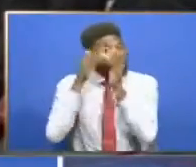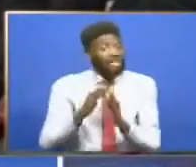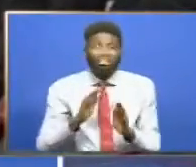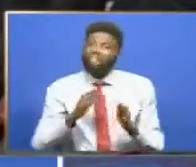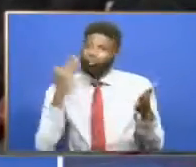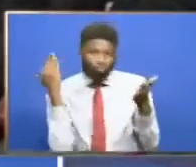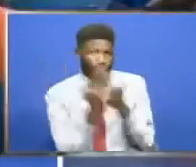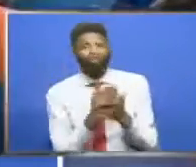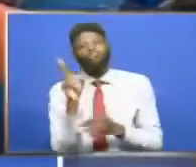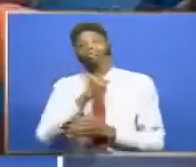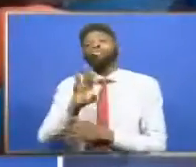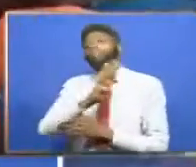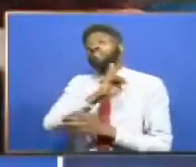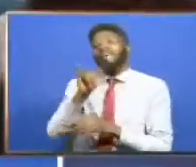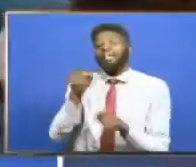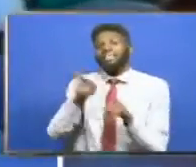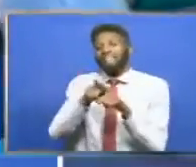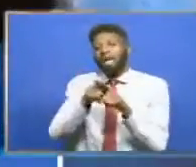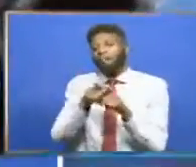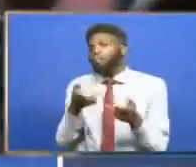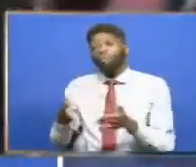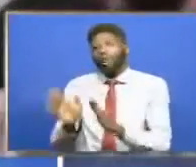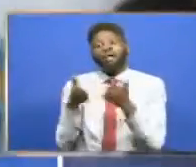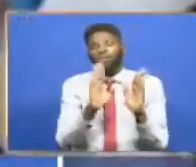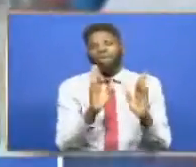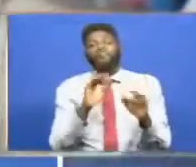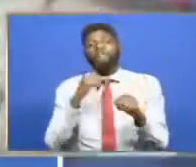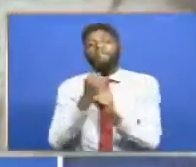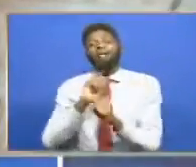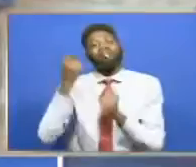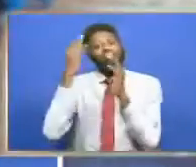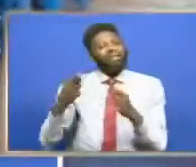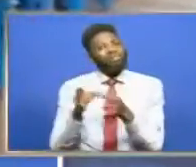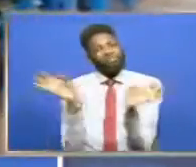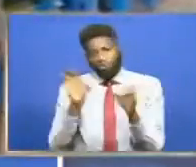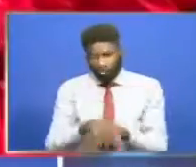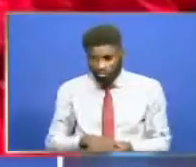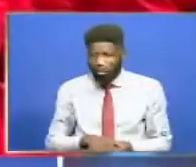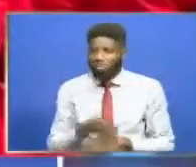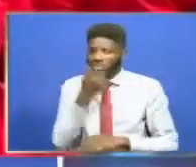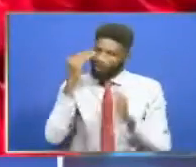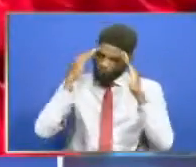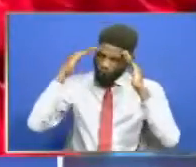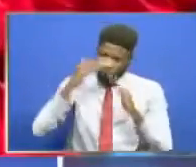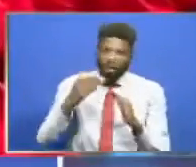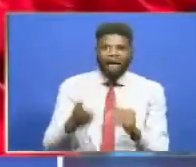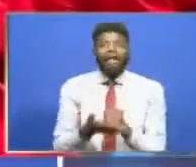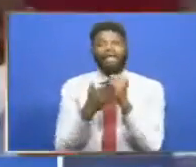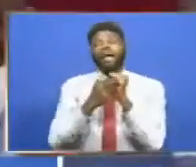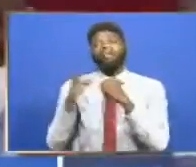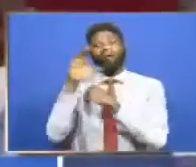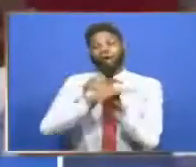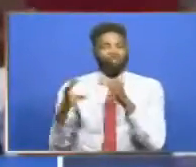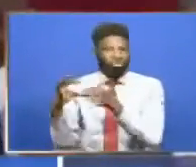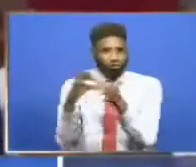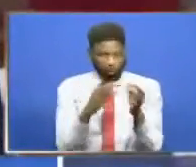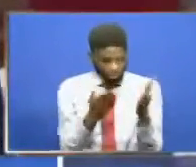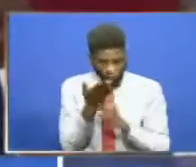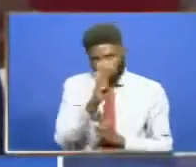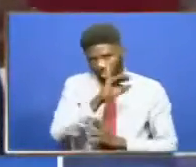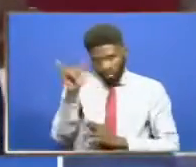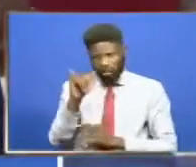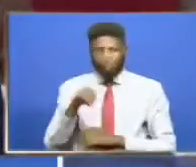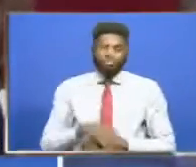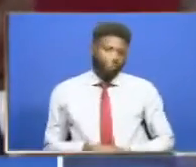BBI as an avenue to divide Kenyans and instead focus on uniting the country on the BBI issue. There is